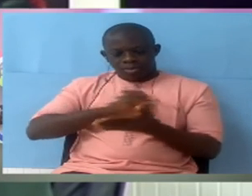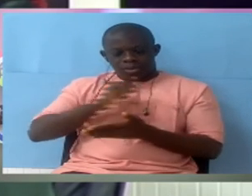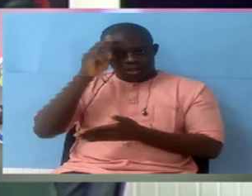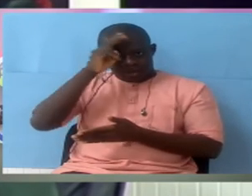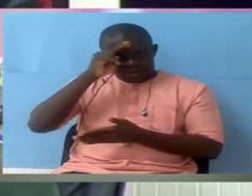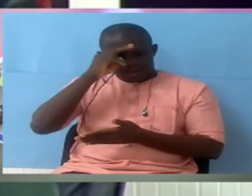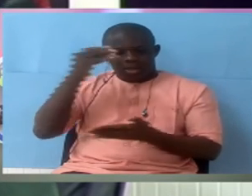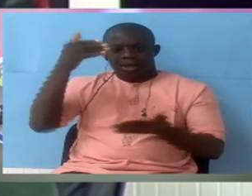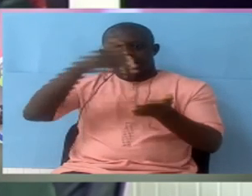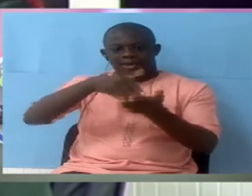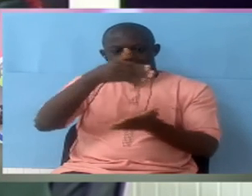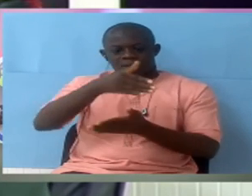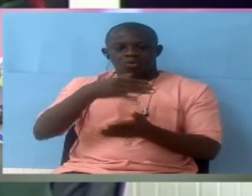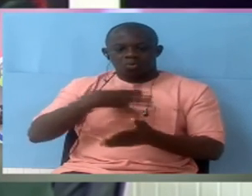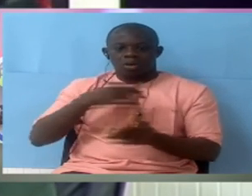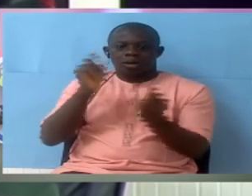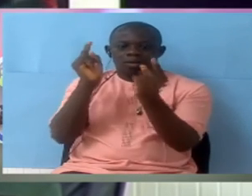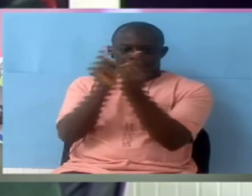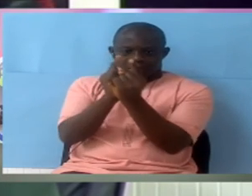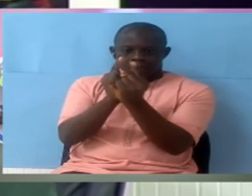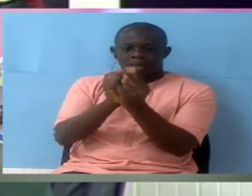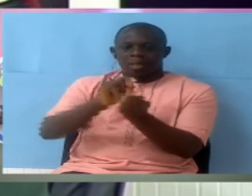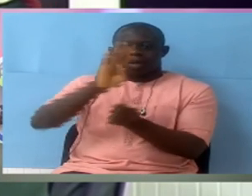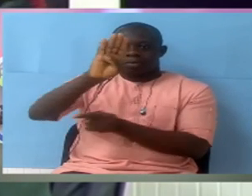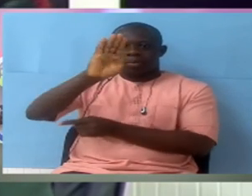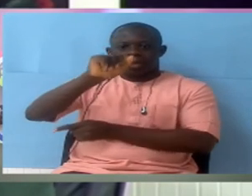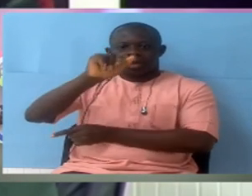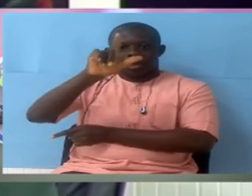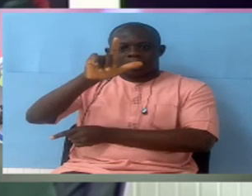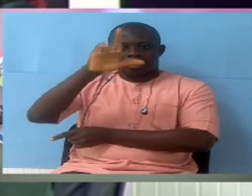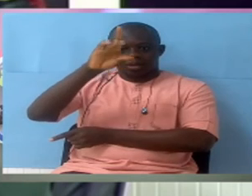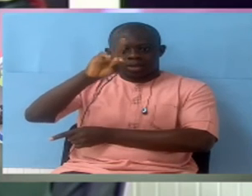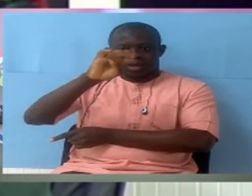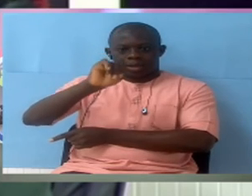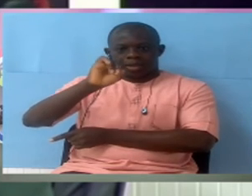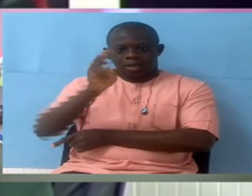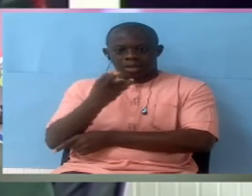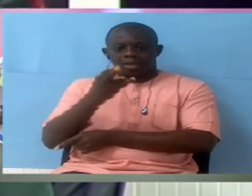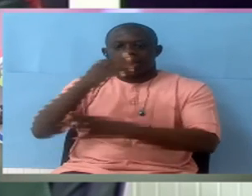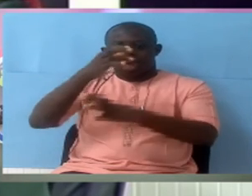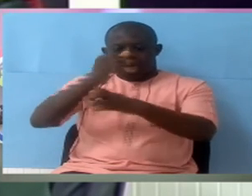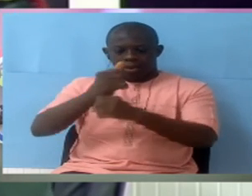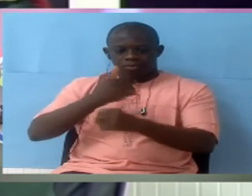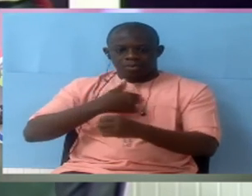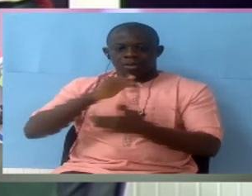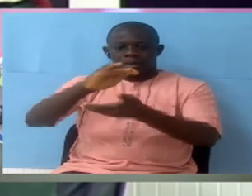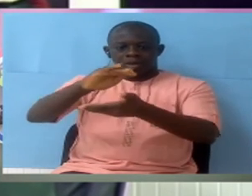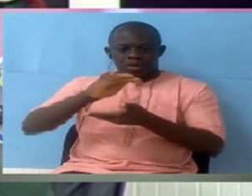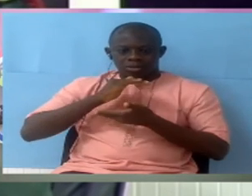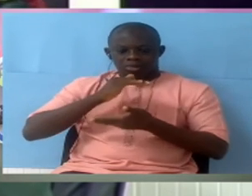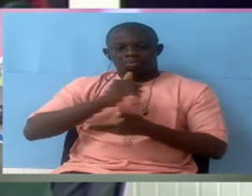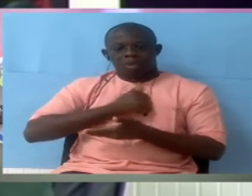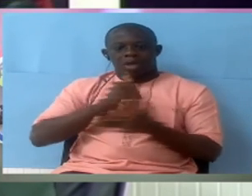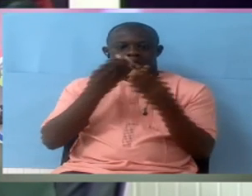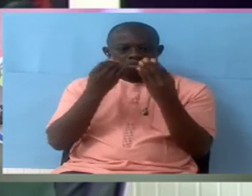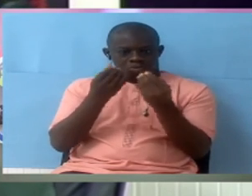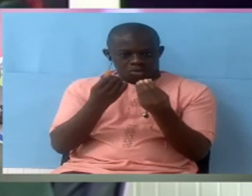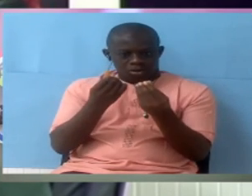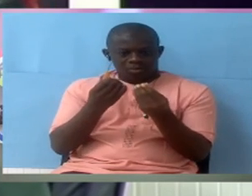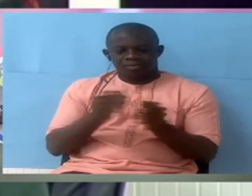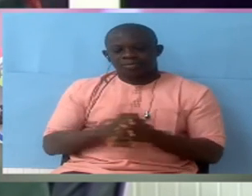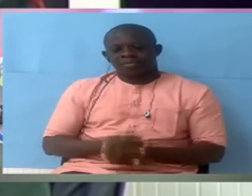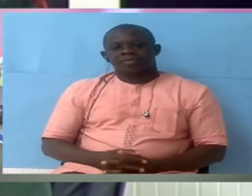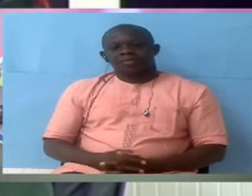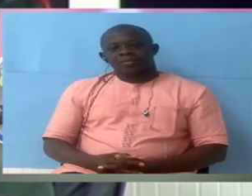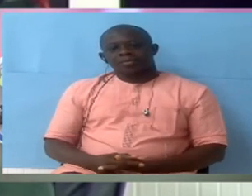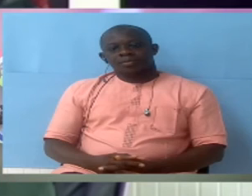is to meet Balde for him to help me secure my money. Li tax ma ñew fi rek moy pour ma wax Balde mu dimbele ma jot ci suma xaaliss